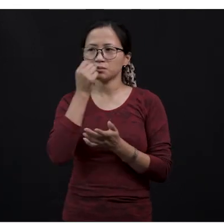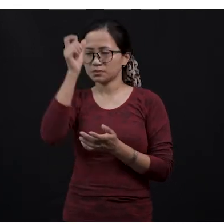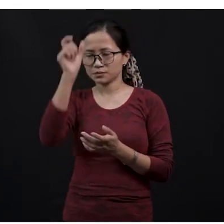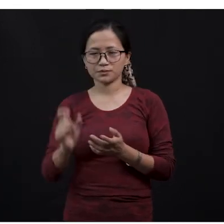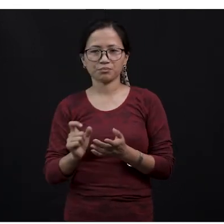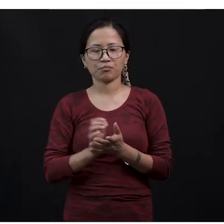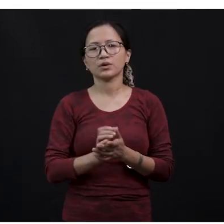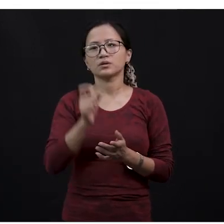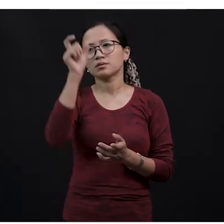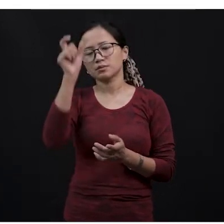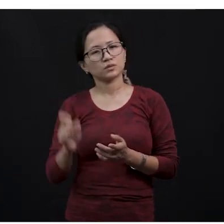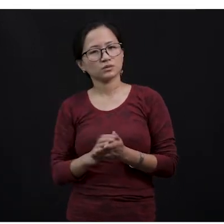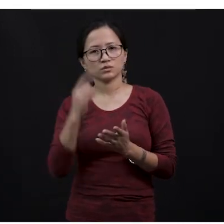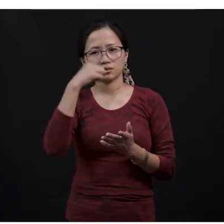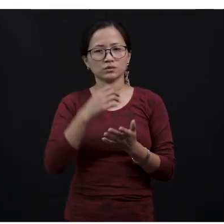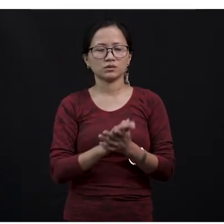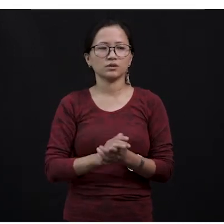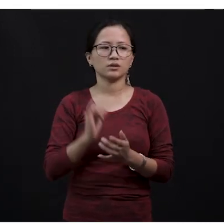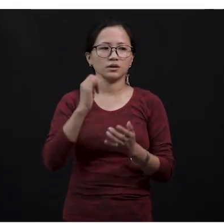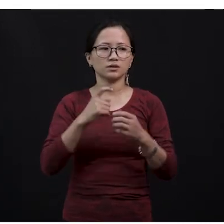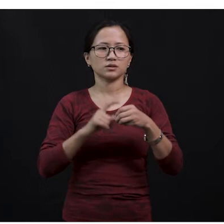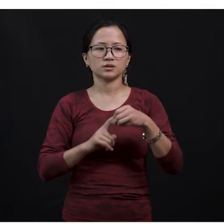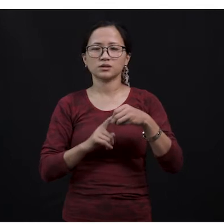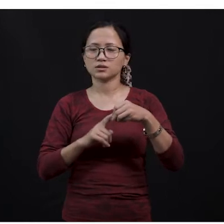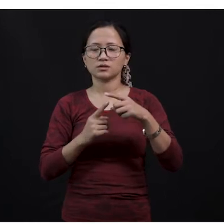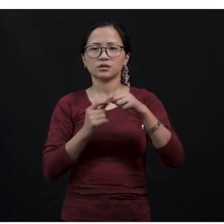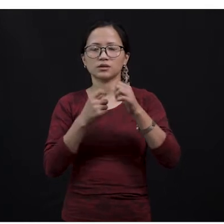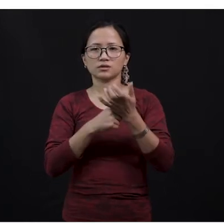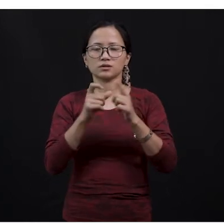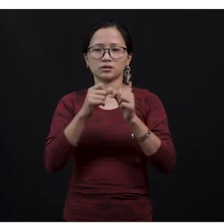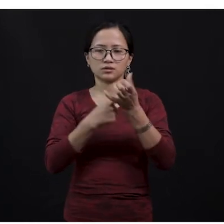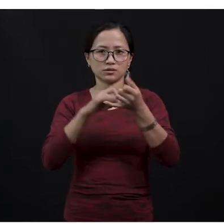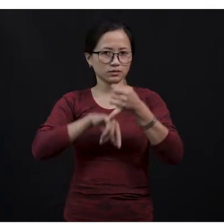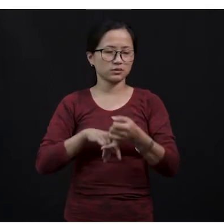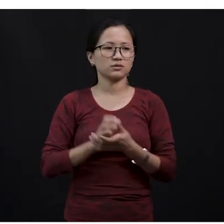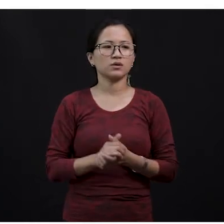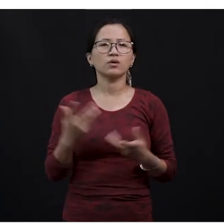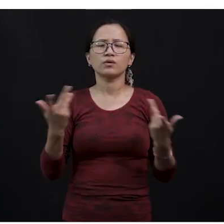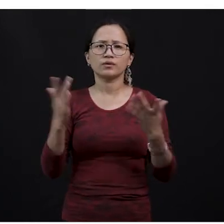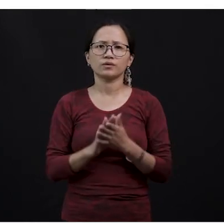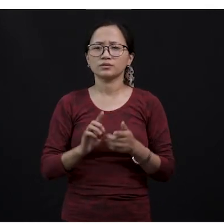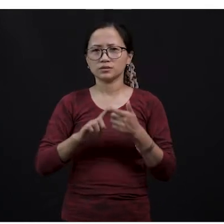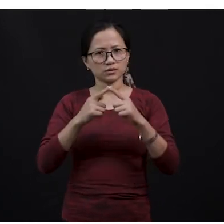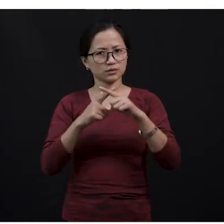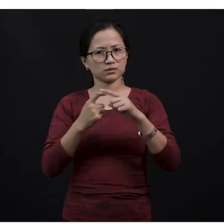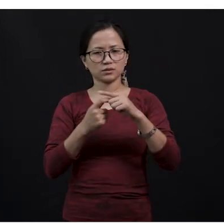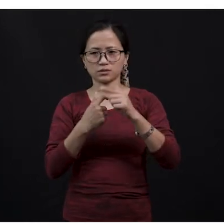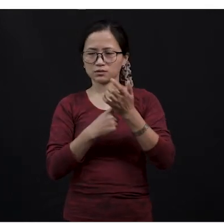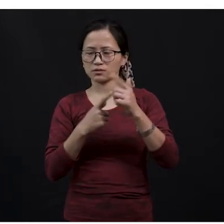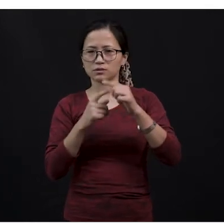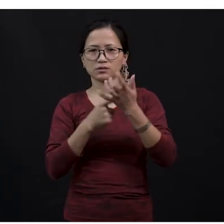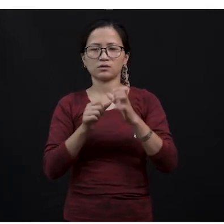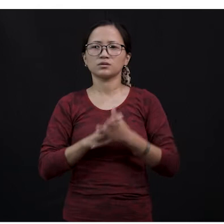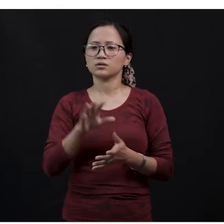and Iqtadar. That was the policy that was started by Ghiyasuddin Tughlaq, and he said that whatever extra income these